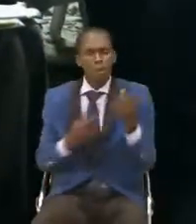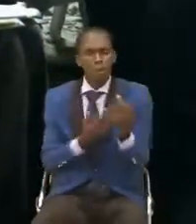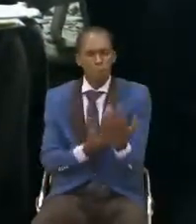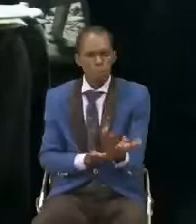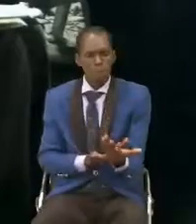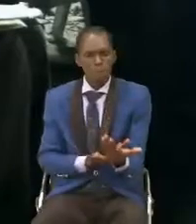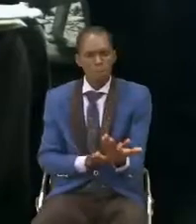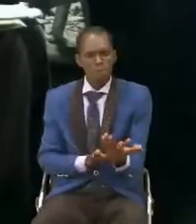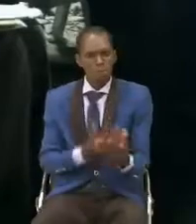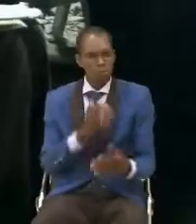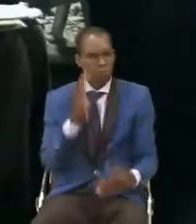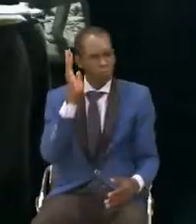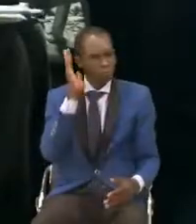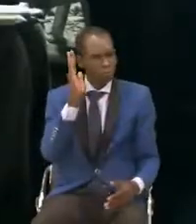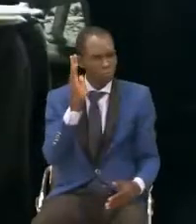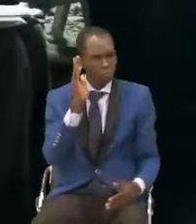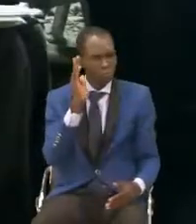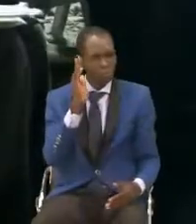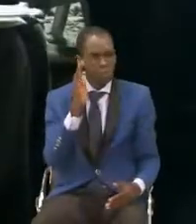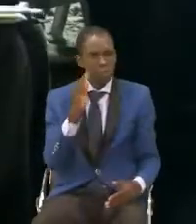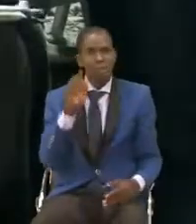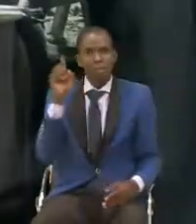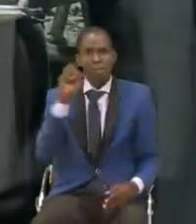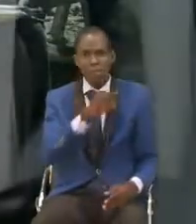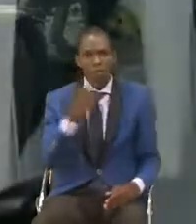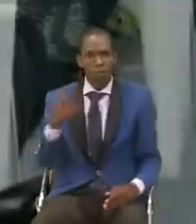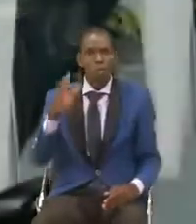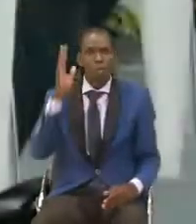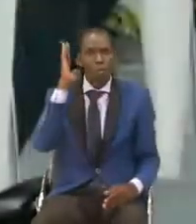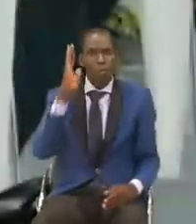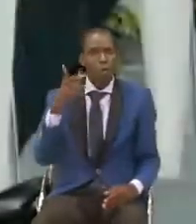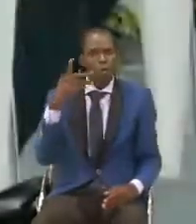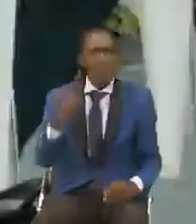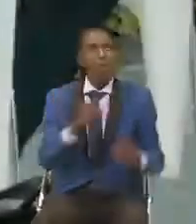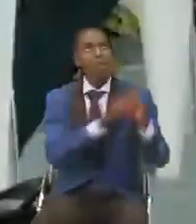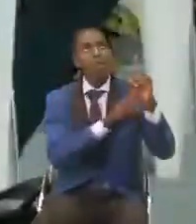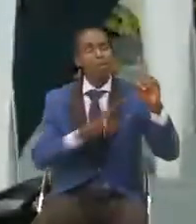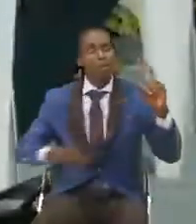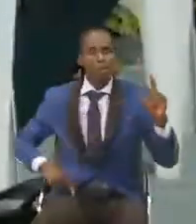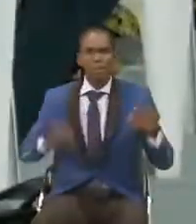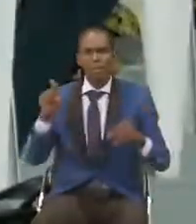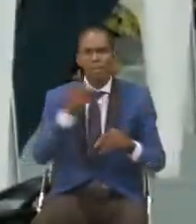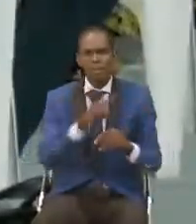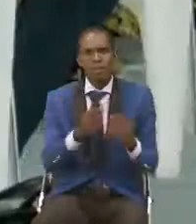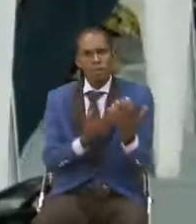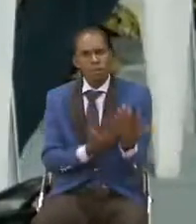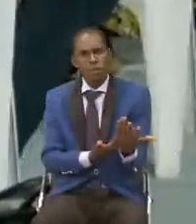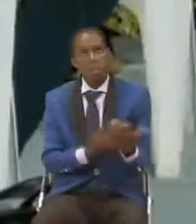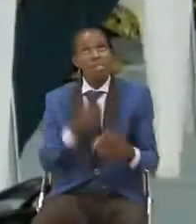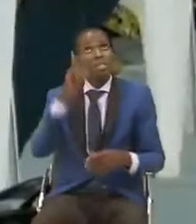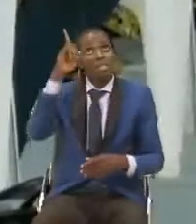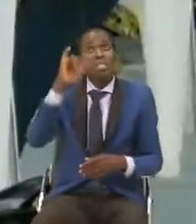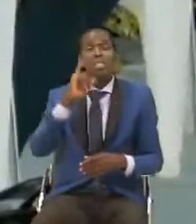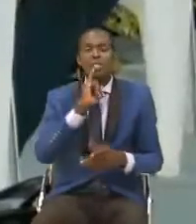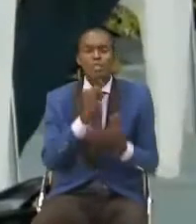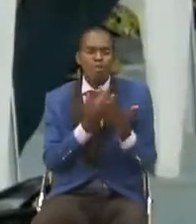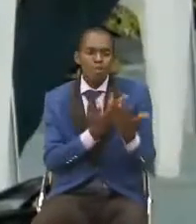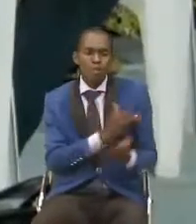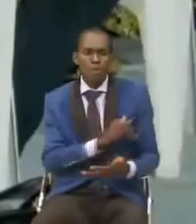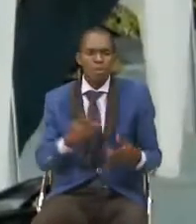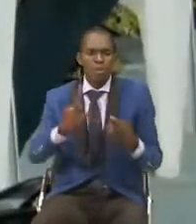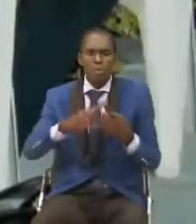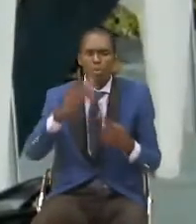the Lord wait. Look at that. The Lord, therefore, will the Lord